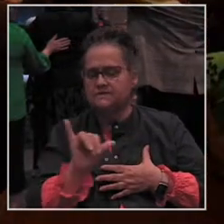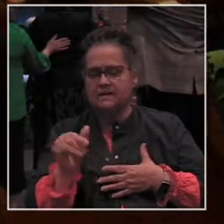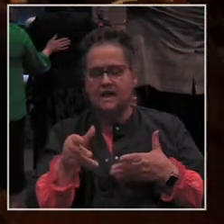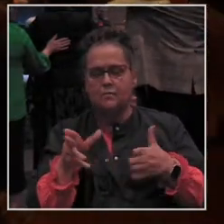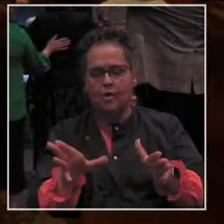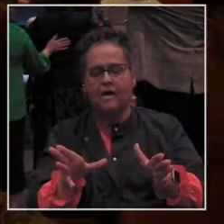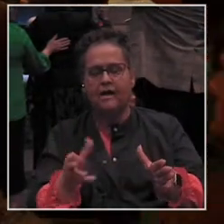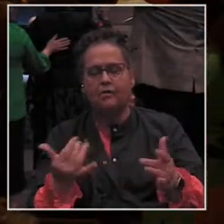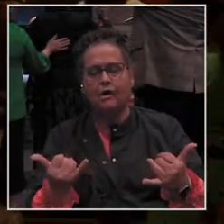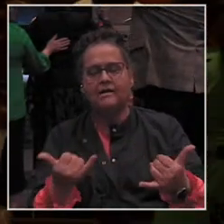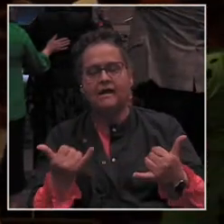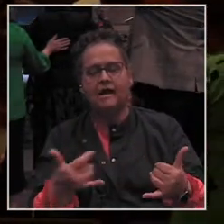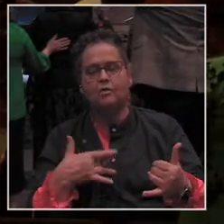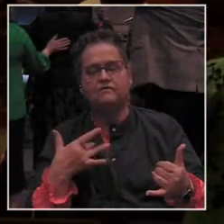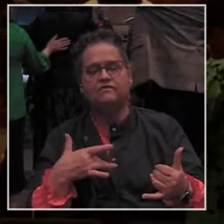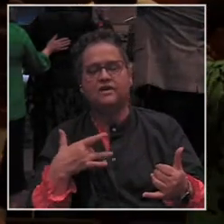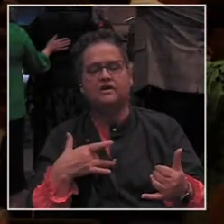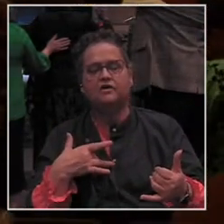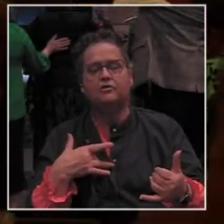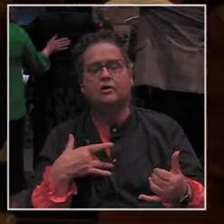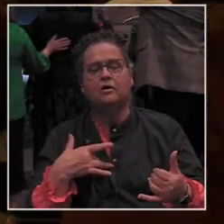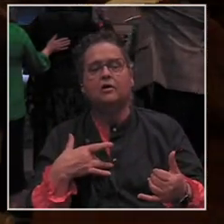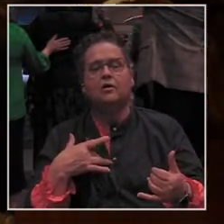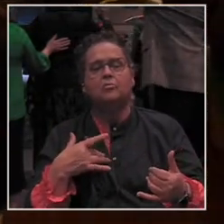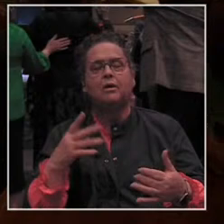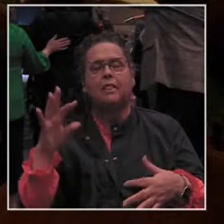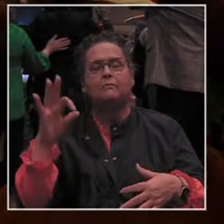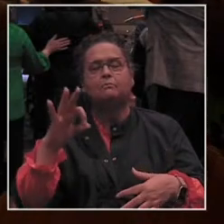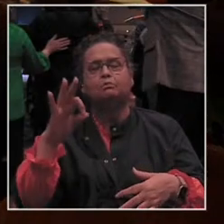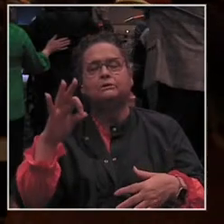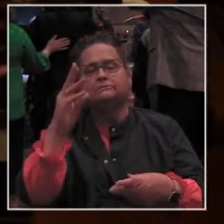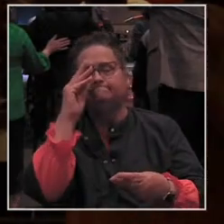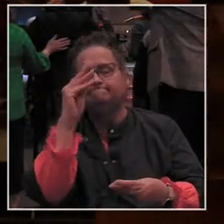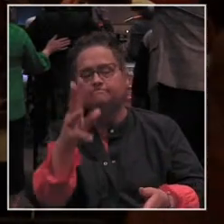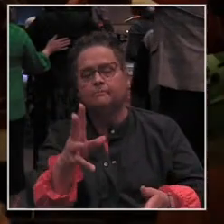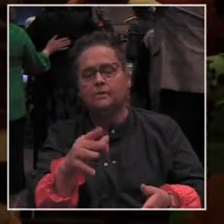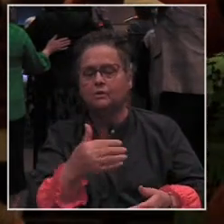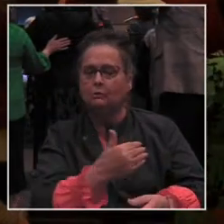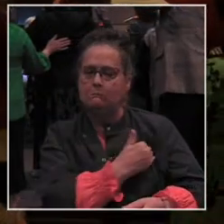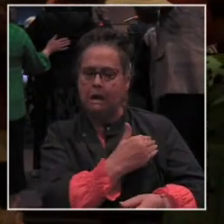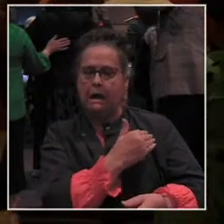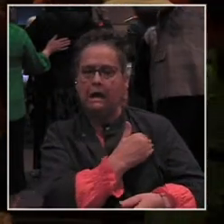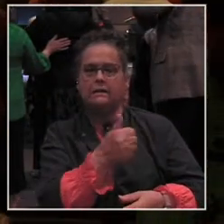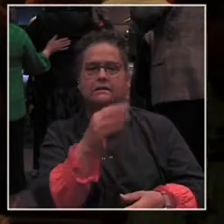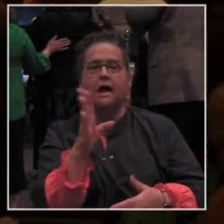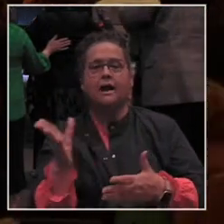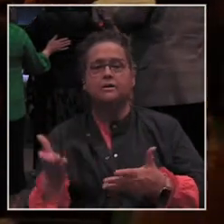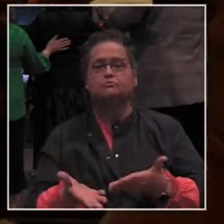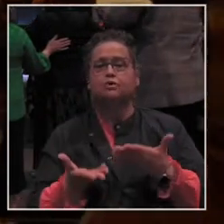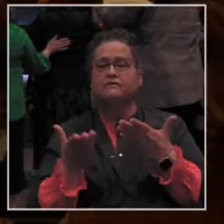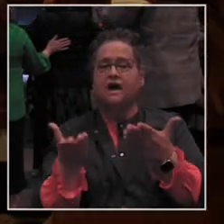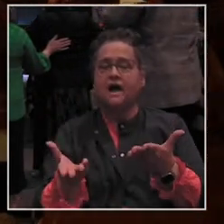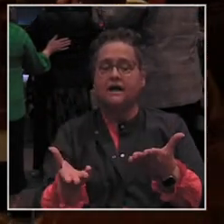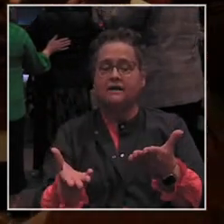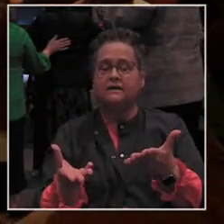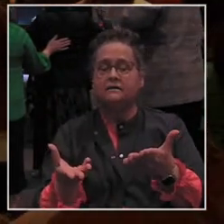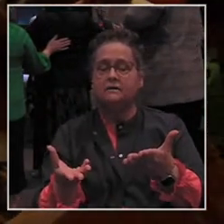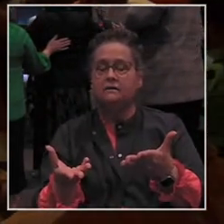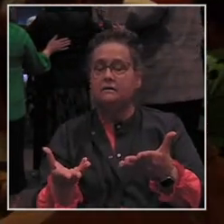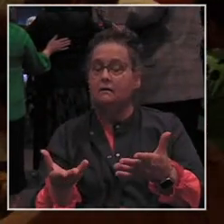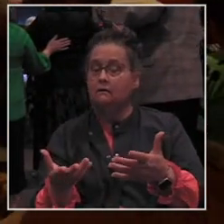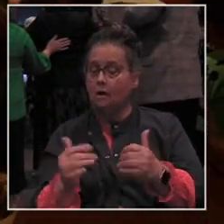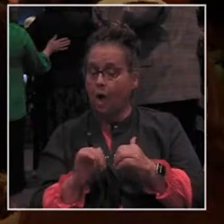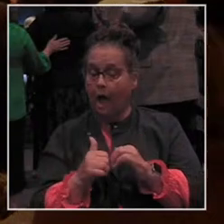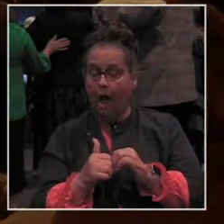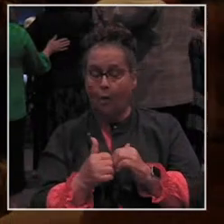am right now by the message that Pastor Seneatha just preached. What a reminder today that God has provided a means of salvation, that